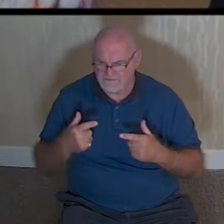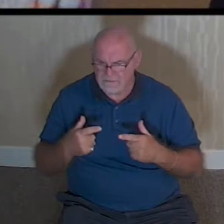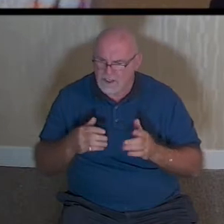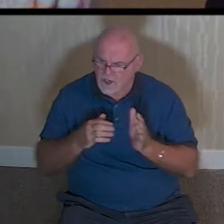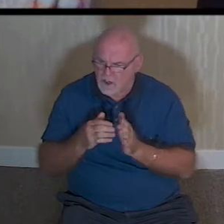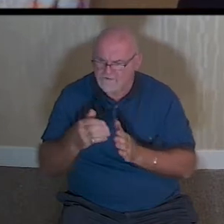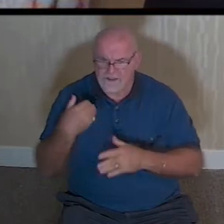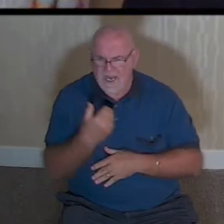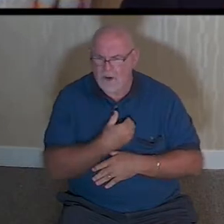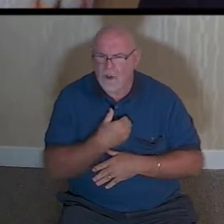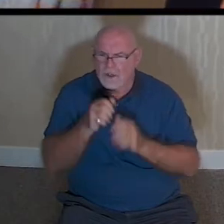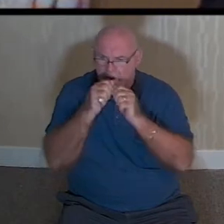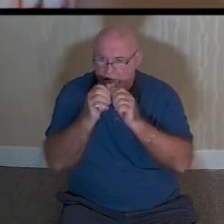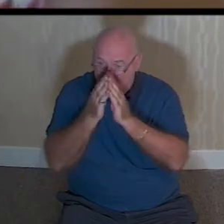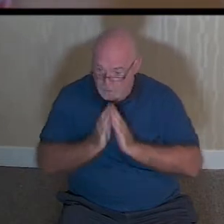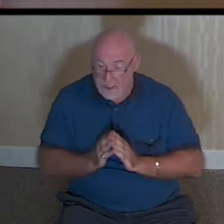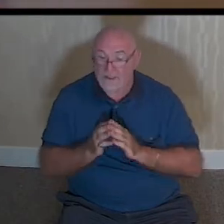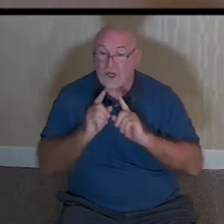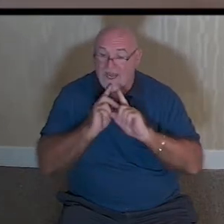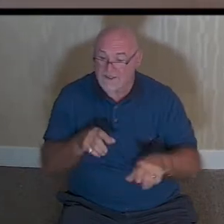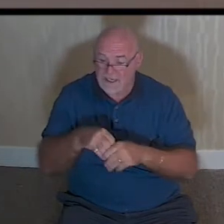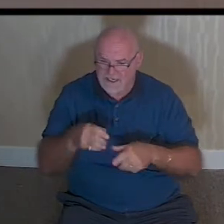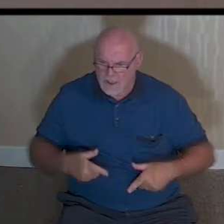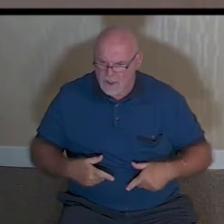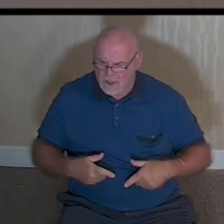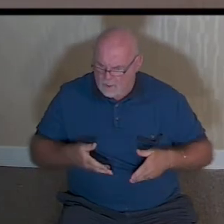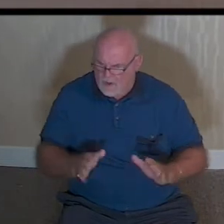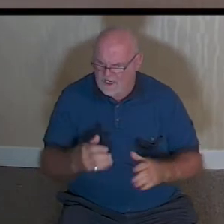our prayers are answered in a way that we haven't